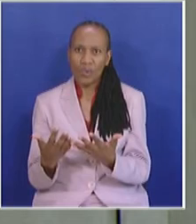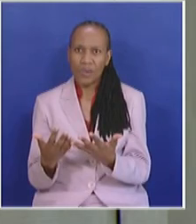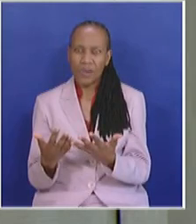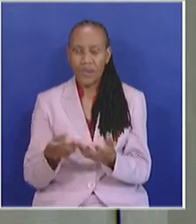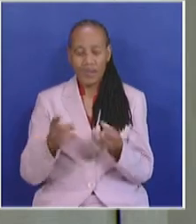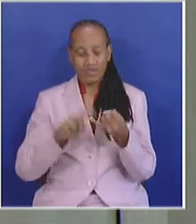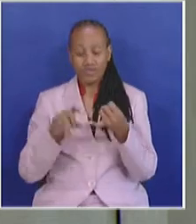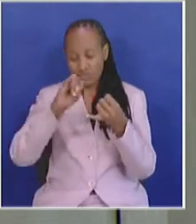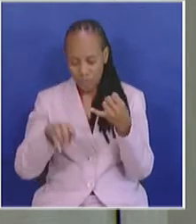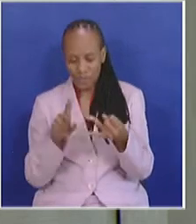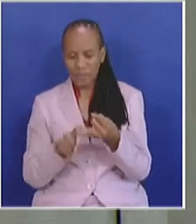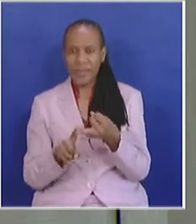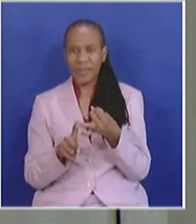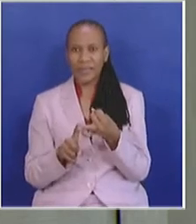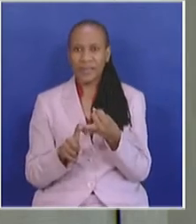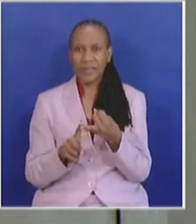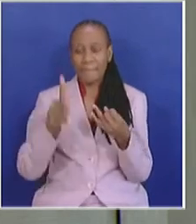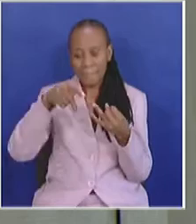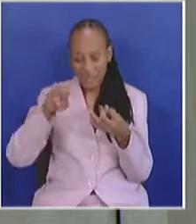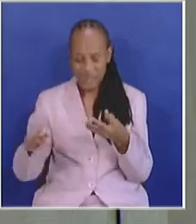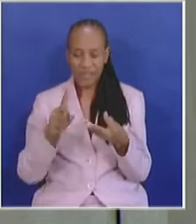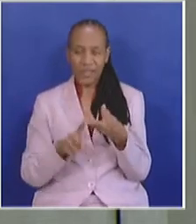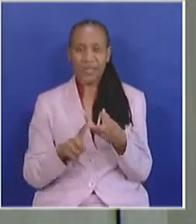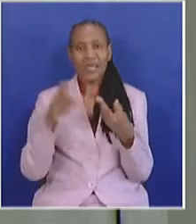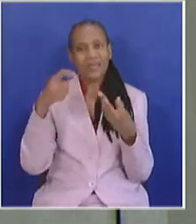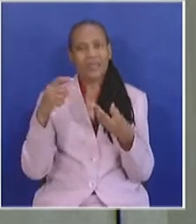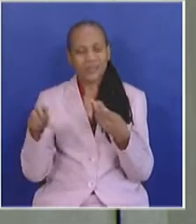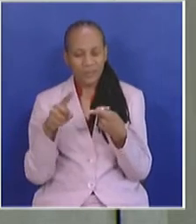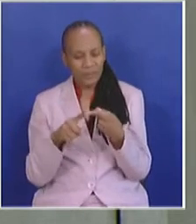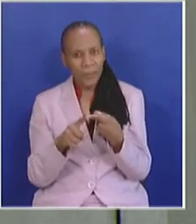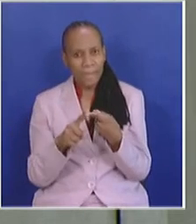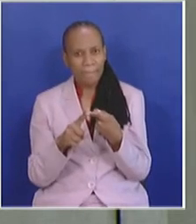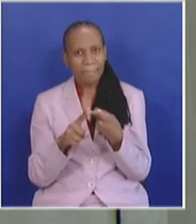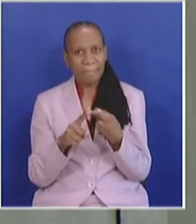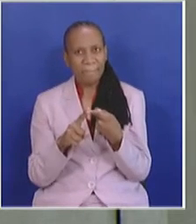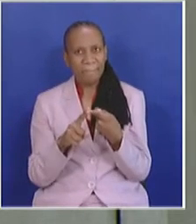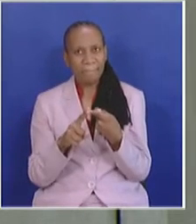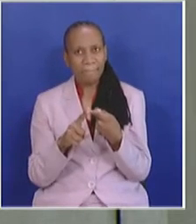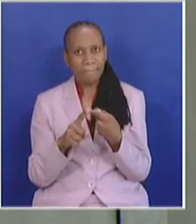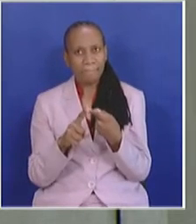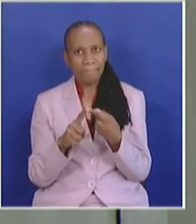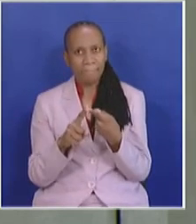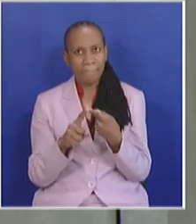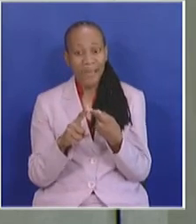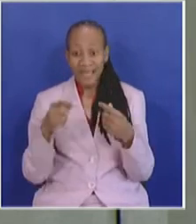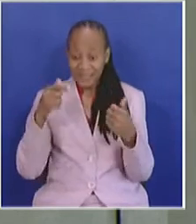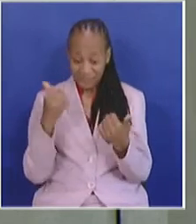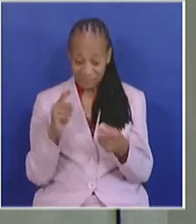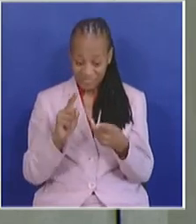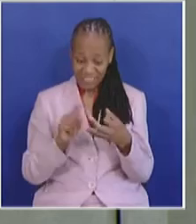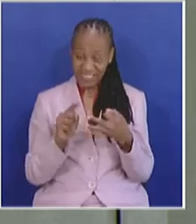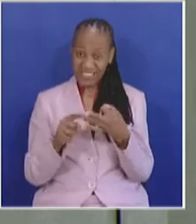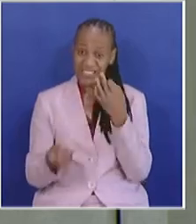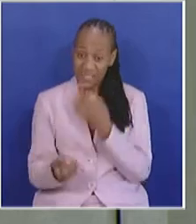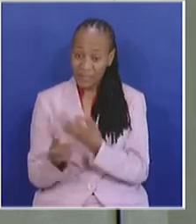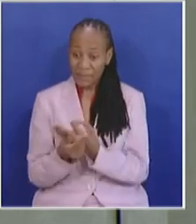Nelson Mandela Bay. The My City in Cape Town is of course already operational with the current expansion of the rapid bus services